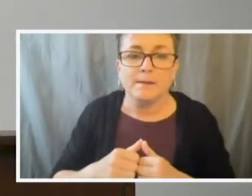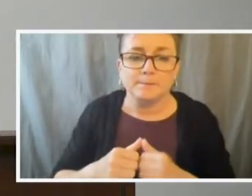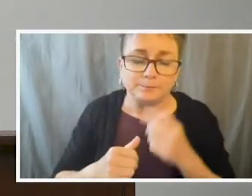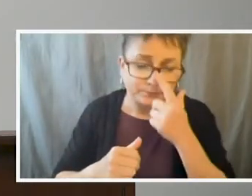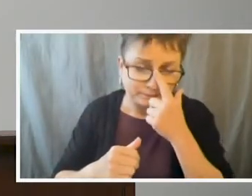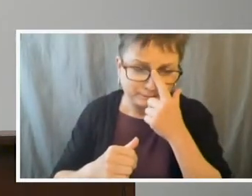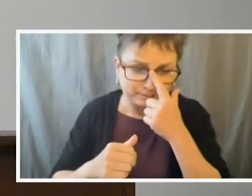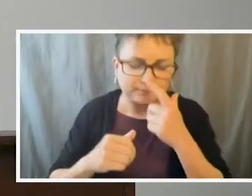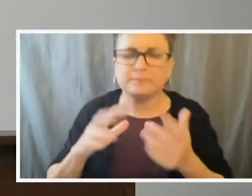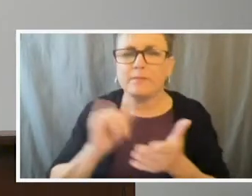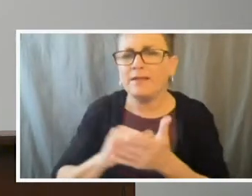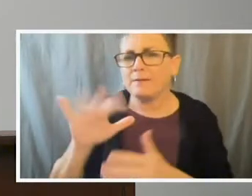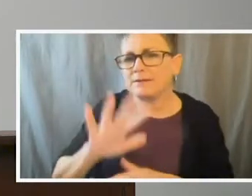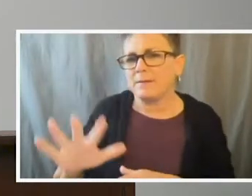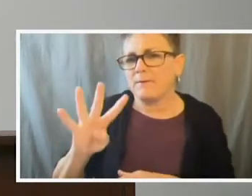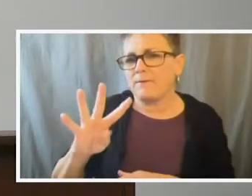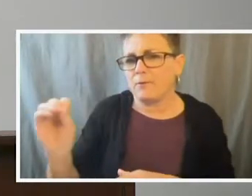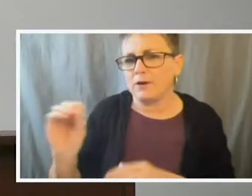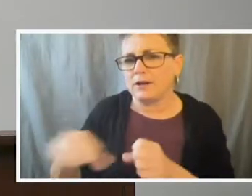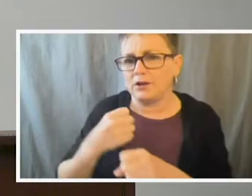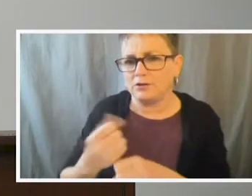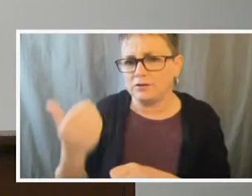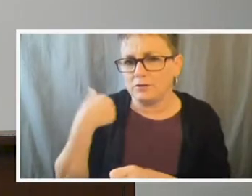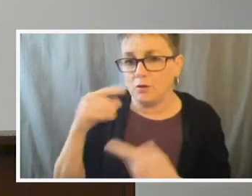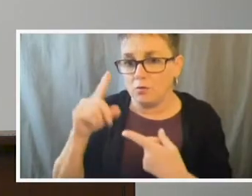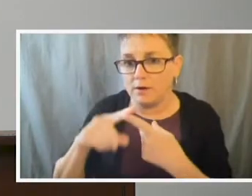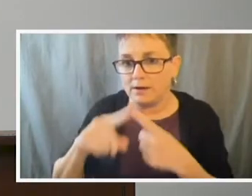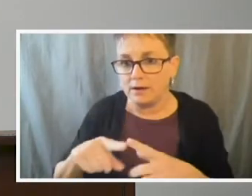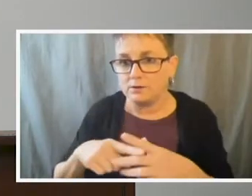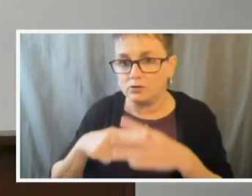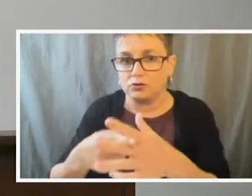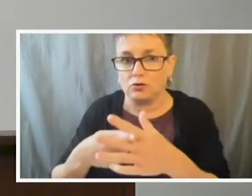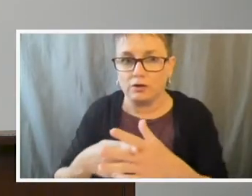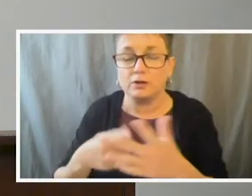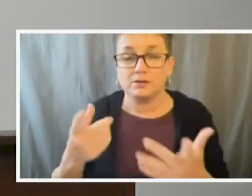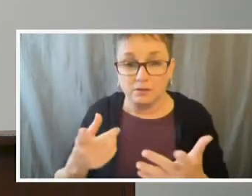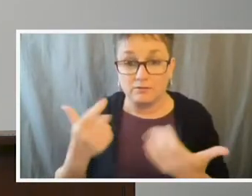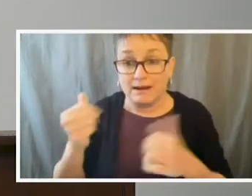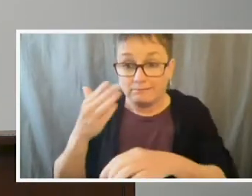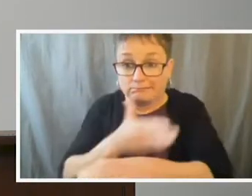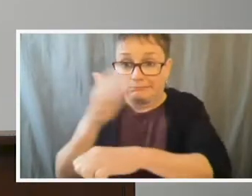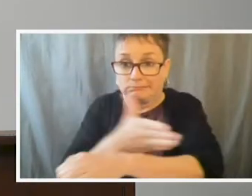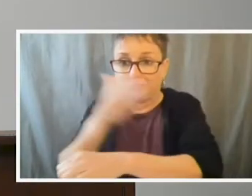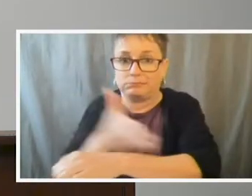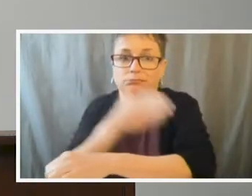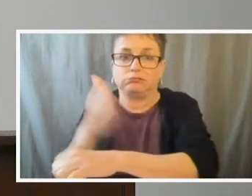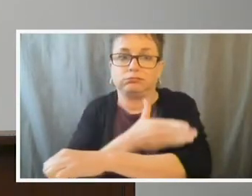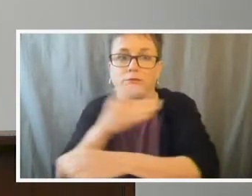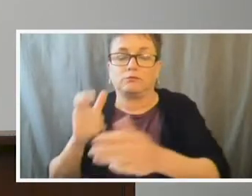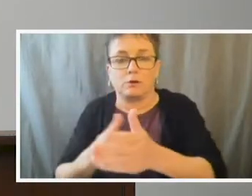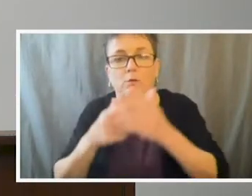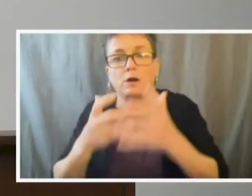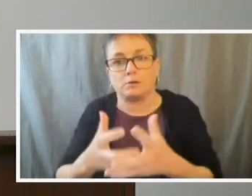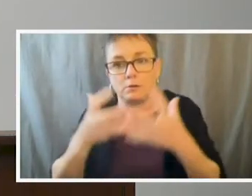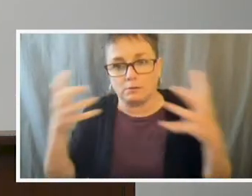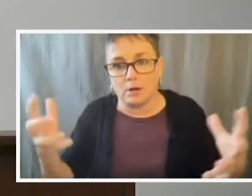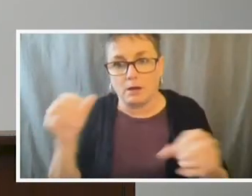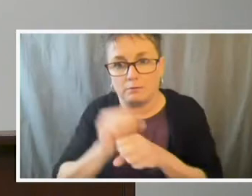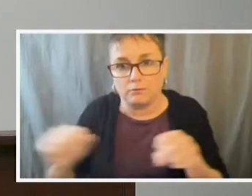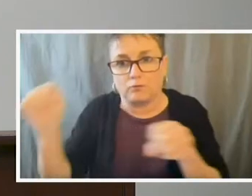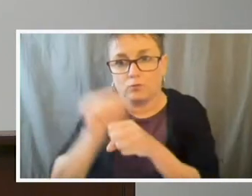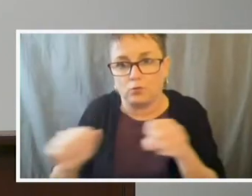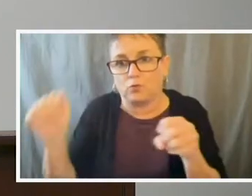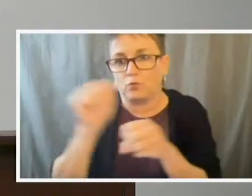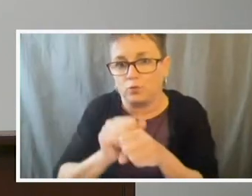was created. And so clearly on the rail side, there was a long way to go from a baseline of where we had to start for